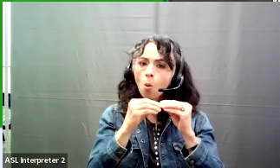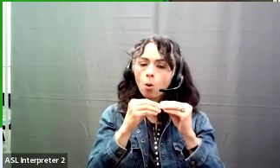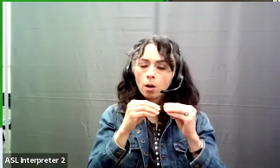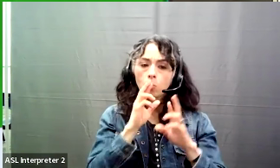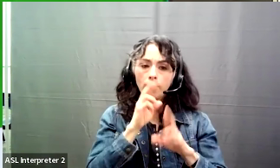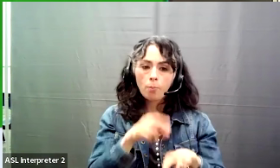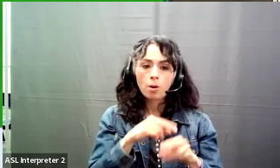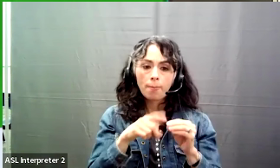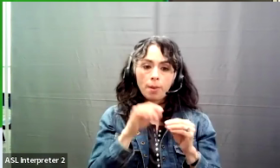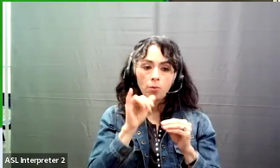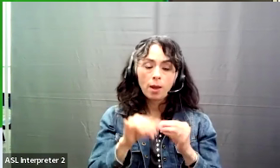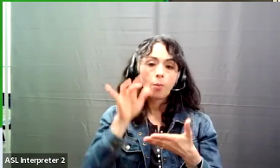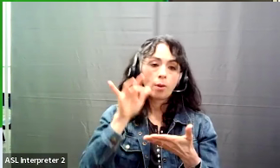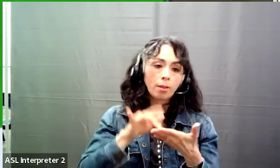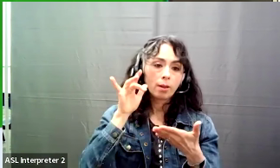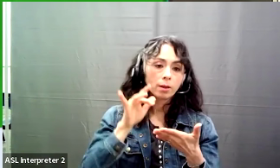to add to shopping cart.